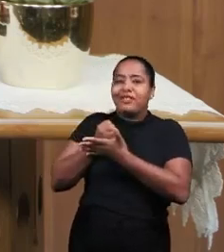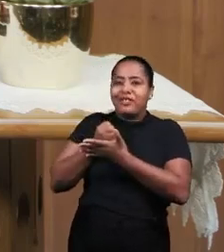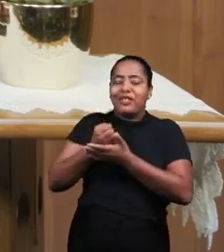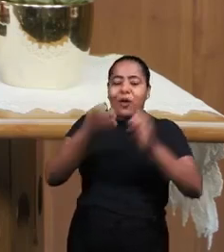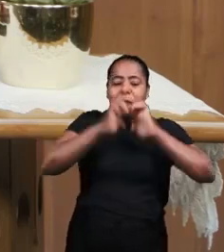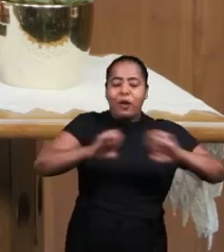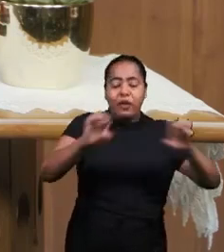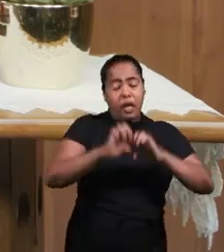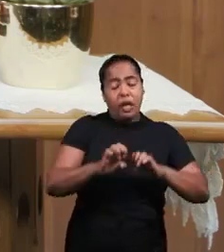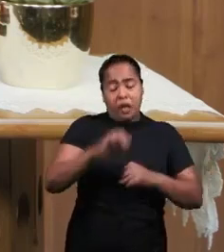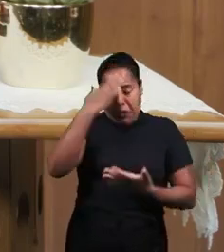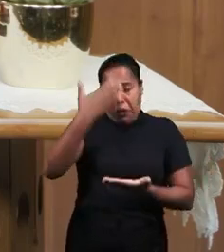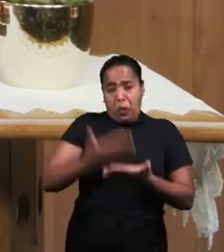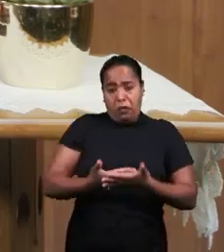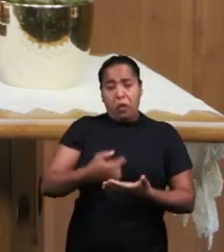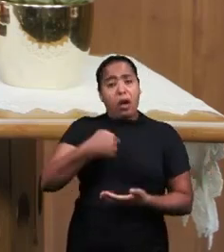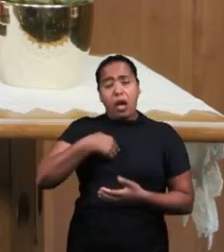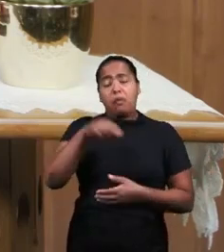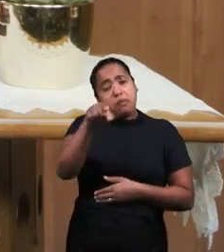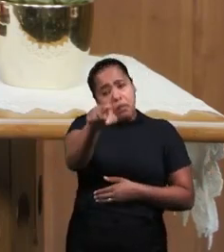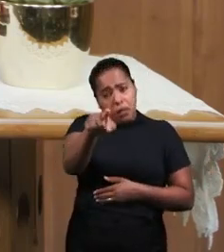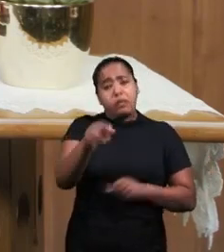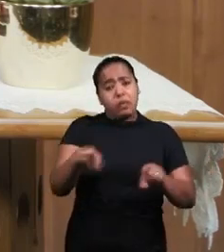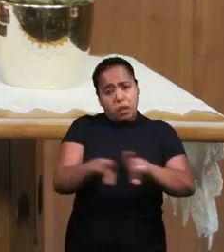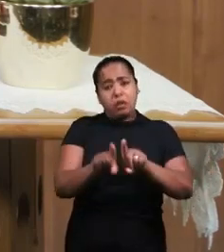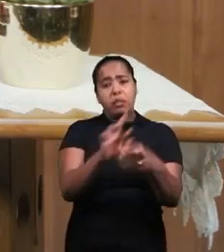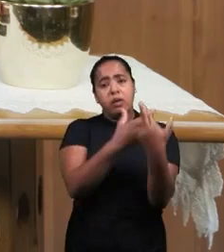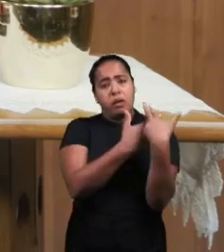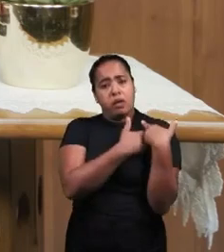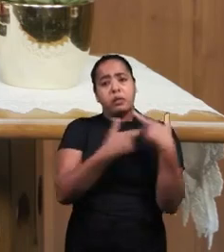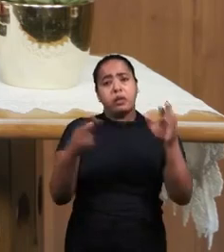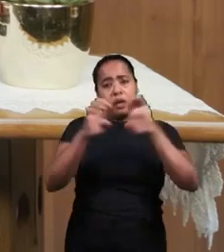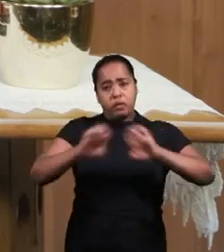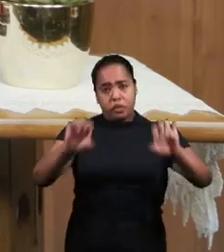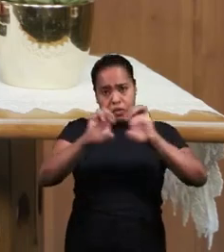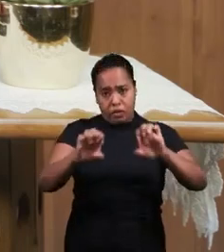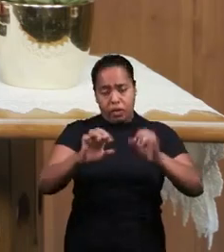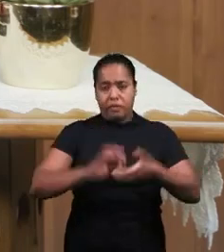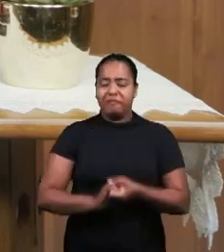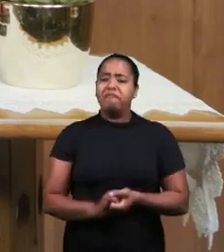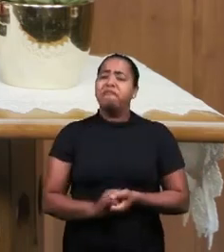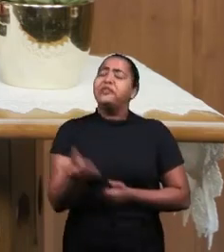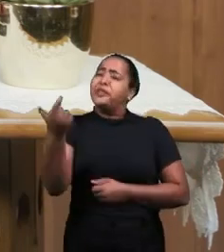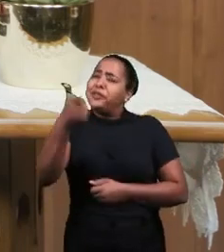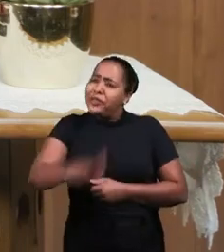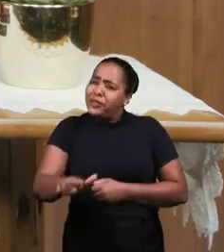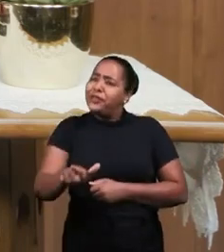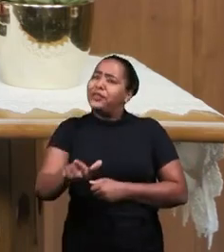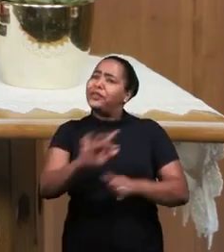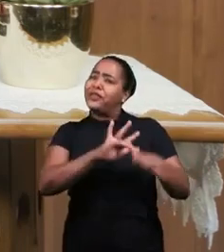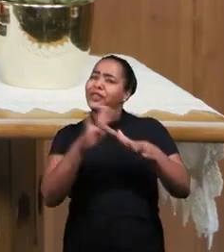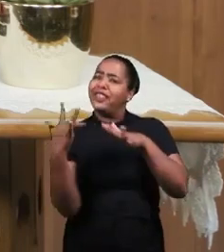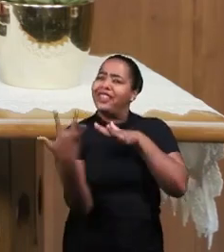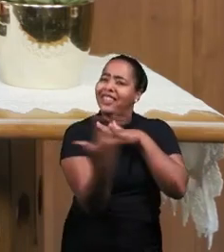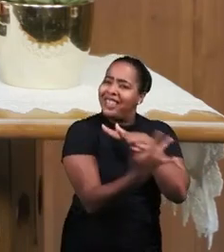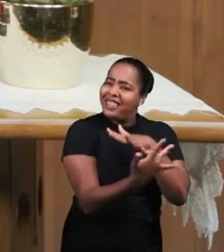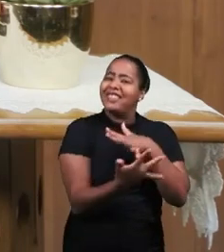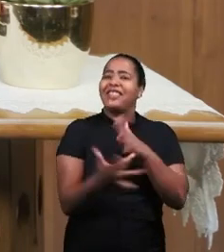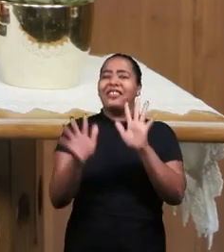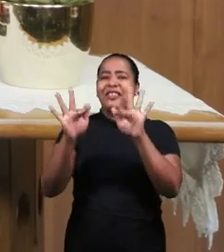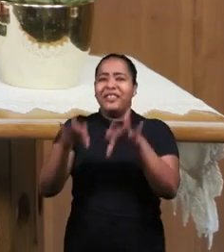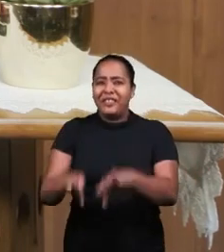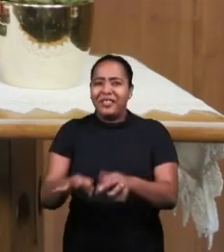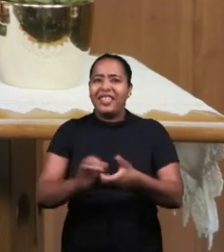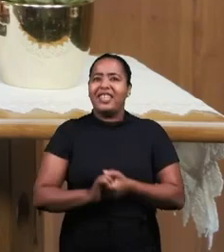to evangelize, and He gave us this responsibility, you and I, to spread His word. And